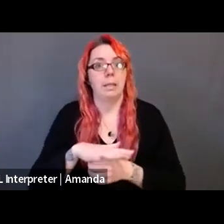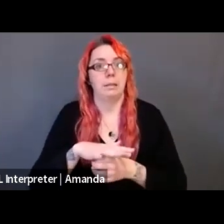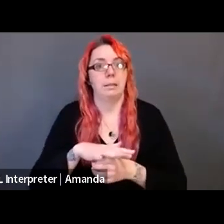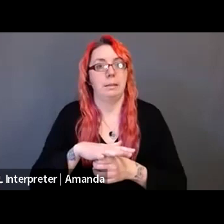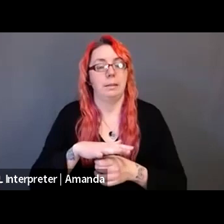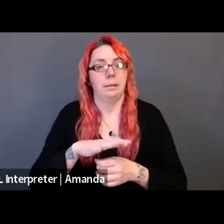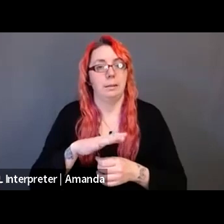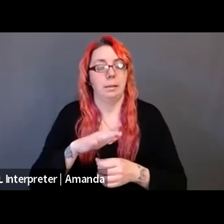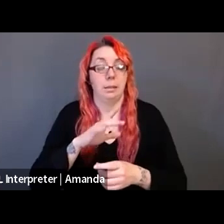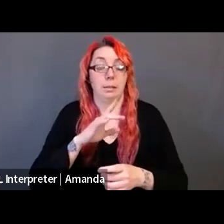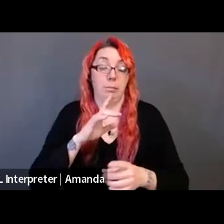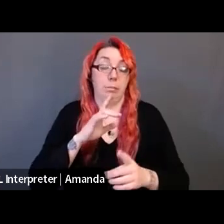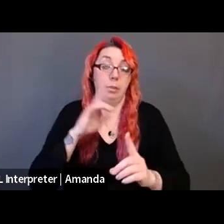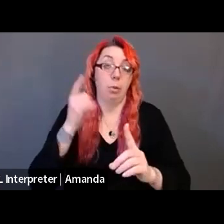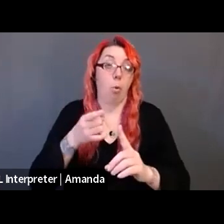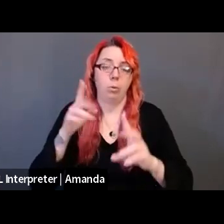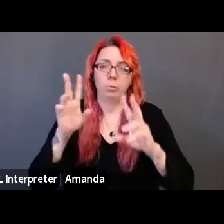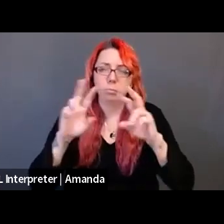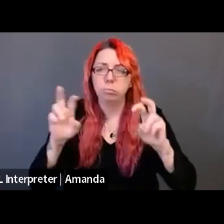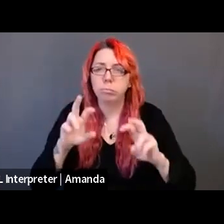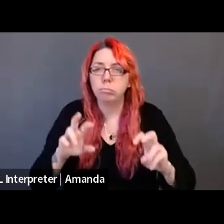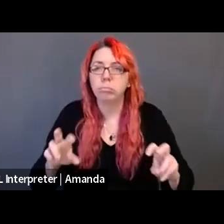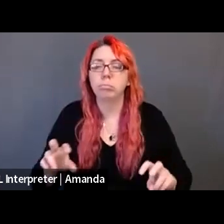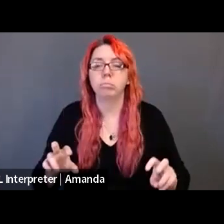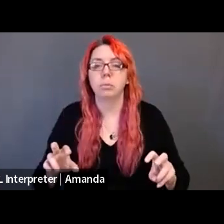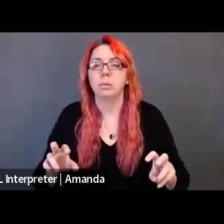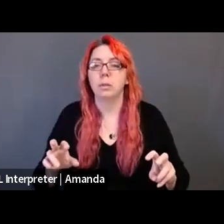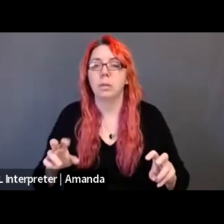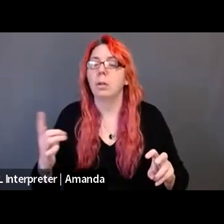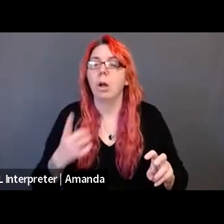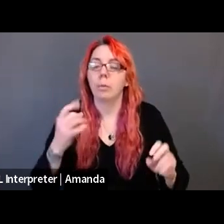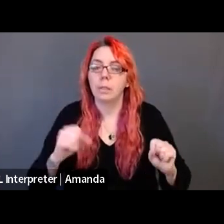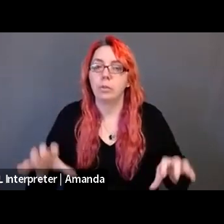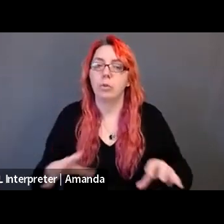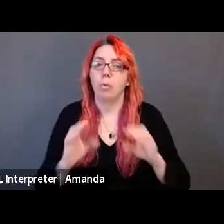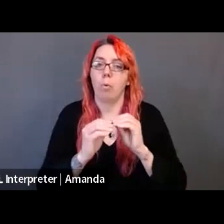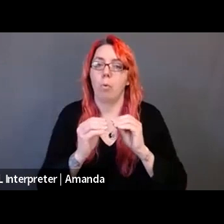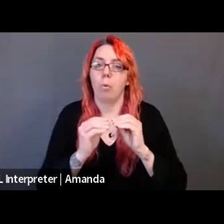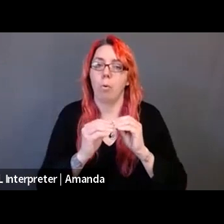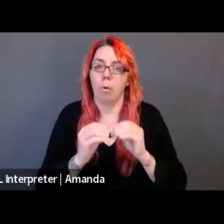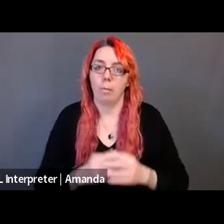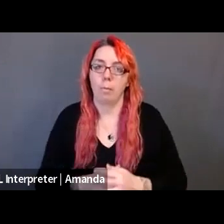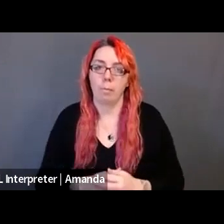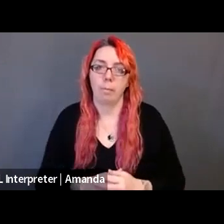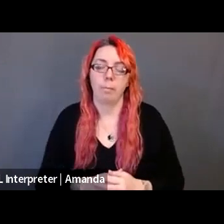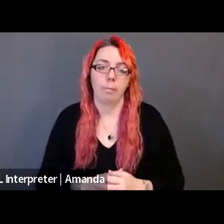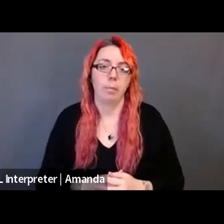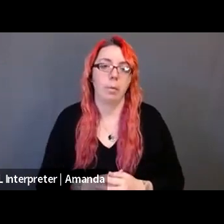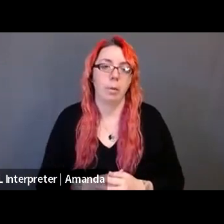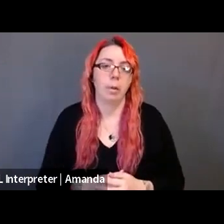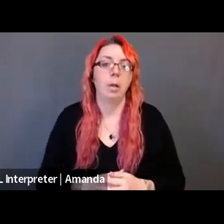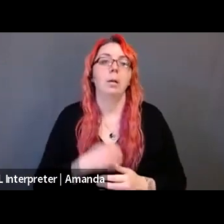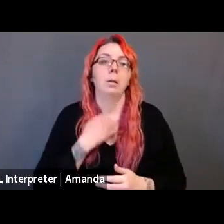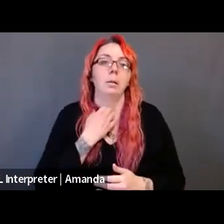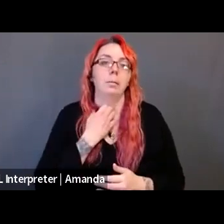do that on an ongoing basis, but we know that there's more work that we can do around that. As we're doing that, though, it's how we deal with the what this can bring up for folks, as I